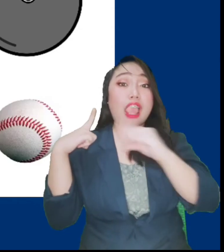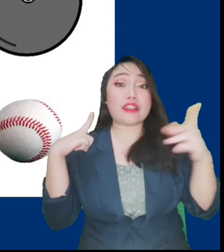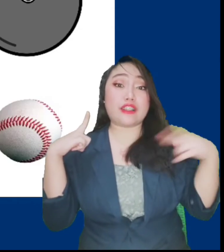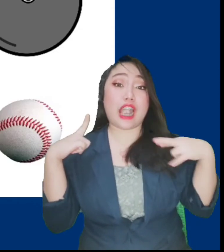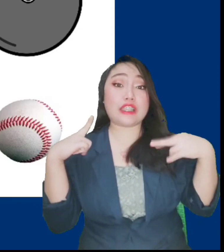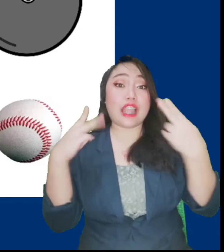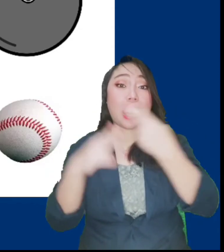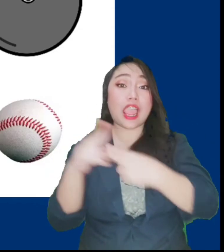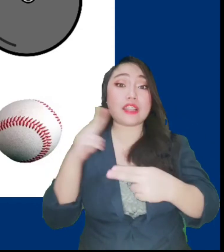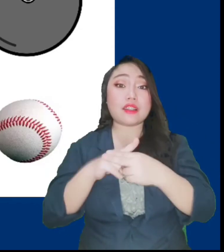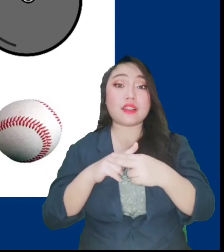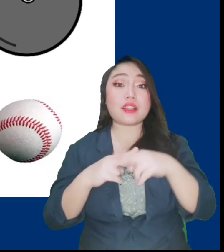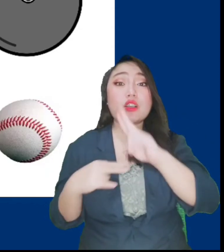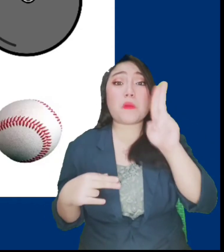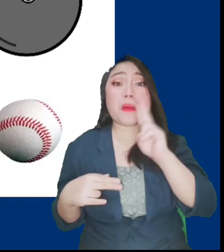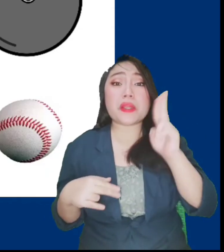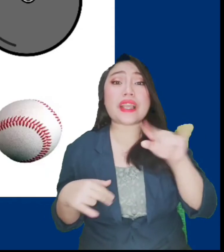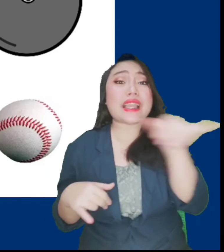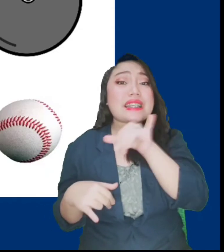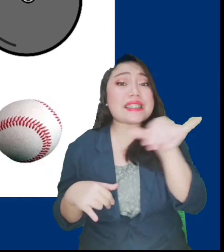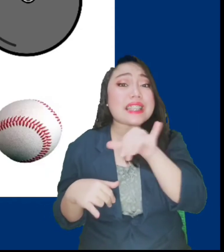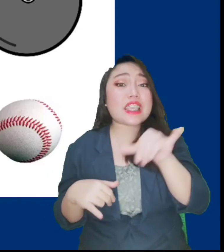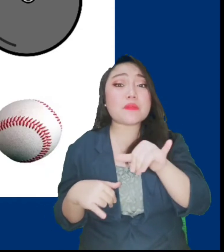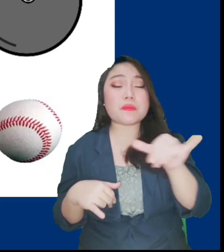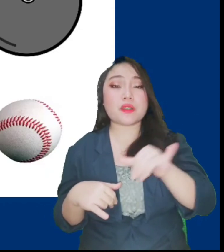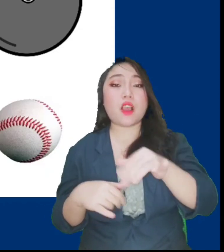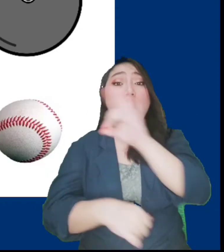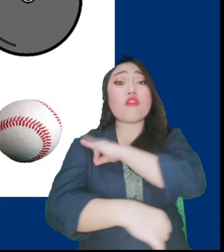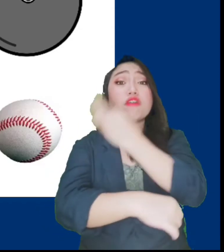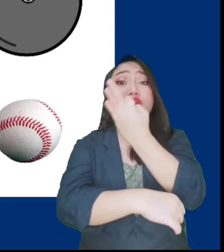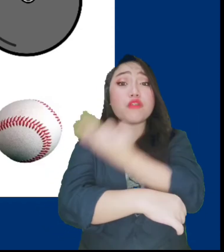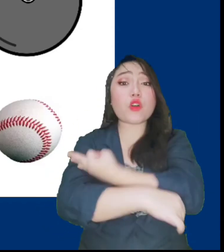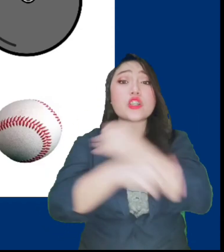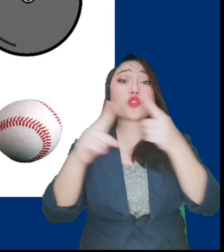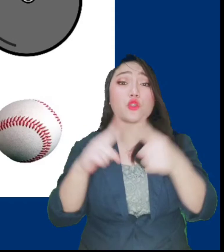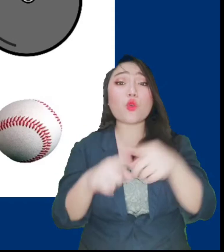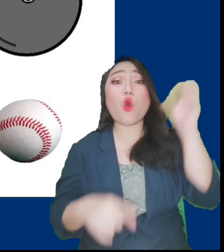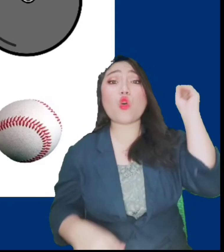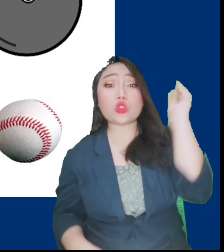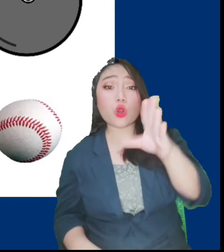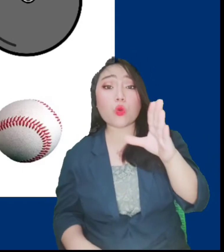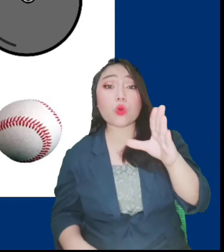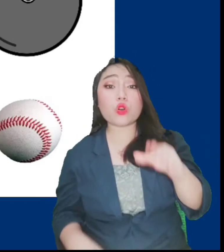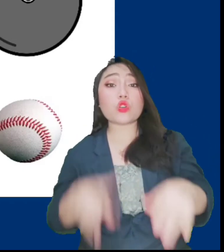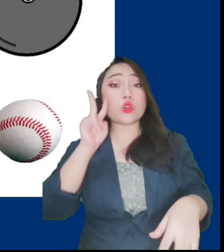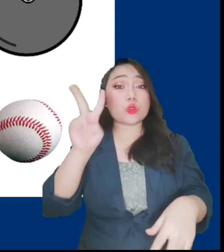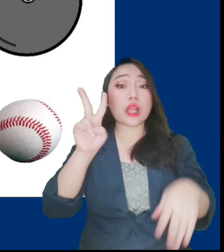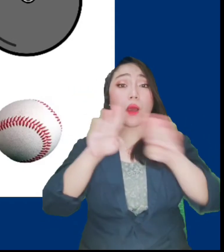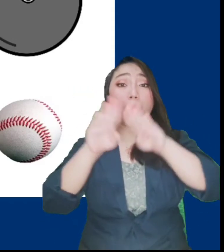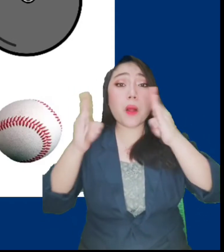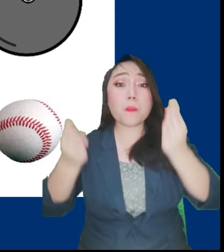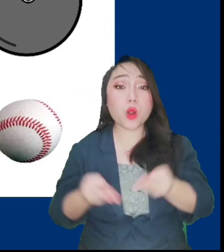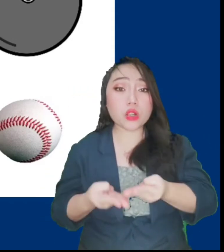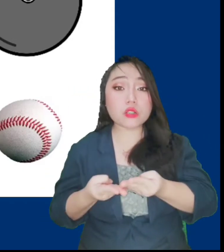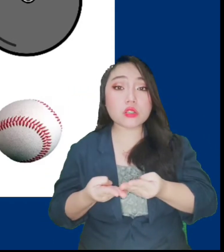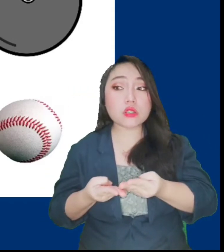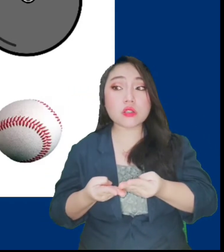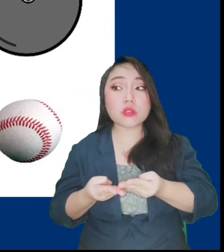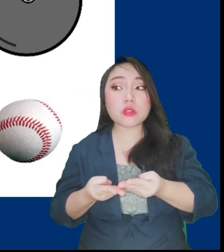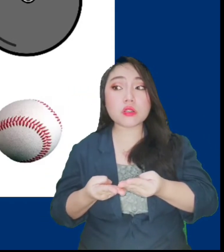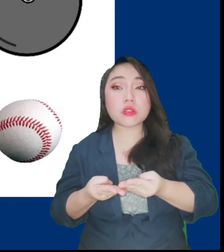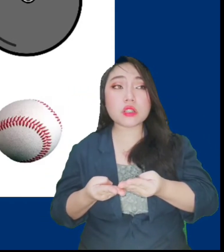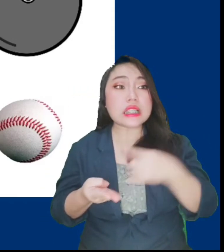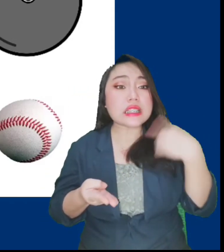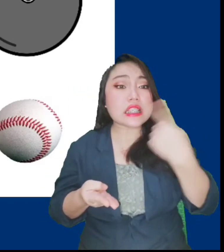using the left hand or the right hand, and you use the same amount of force to throw the ball,